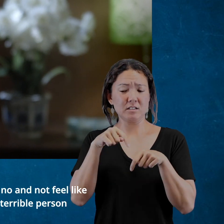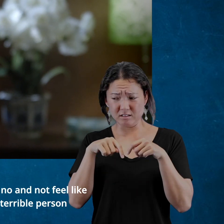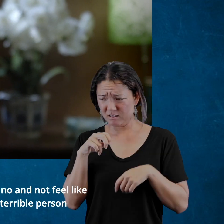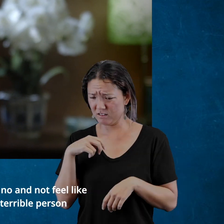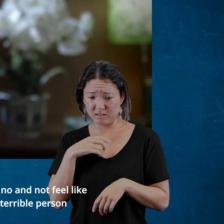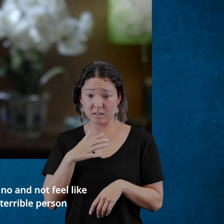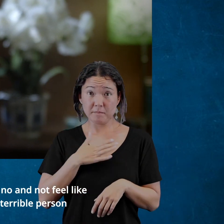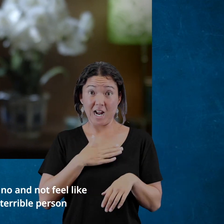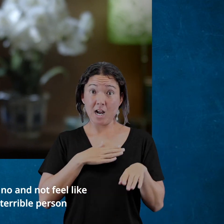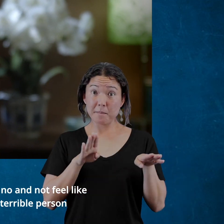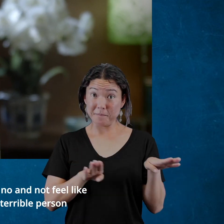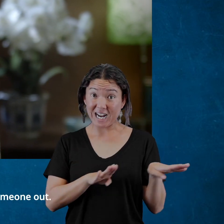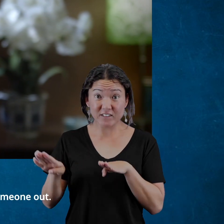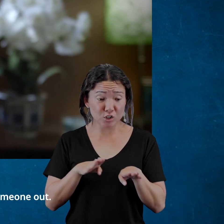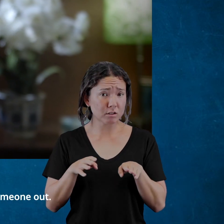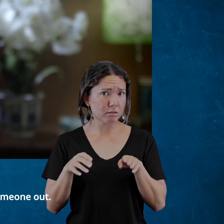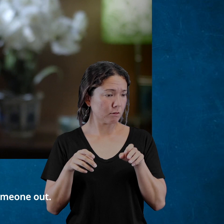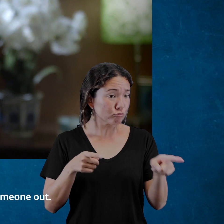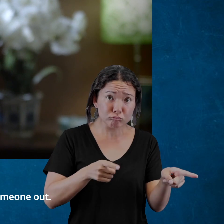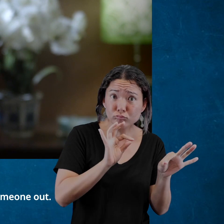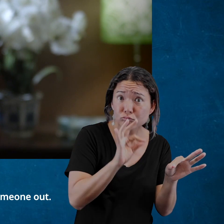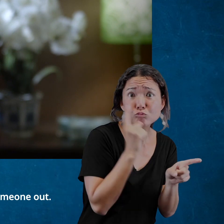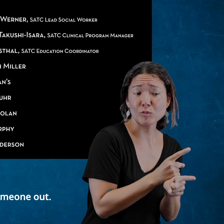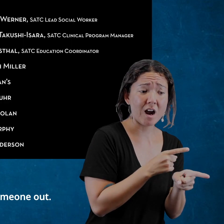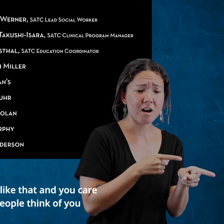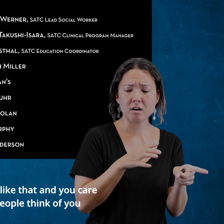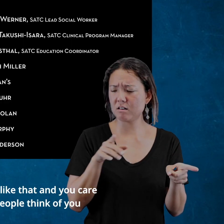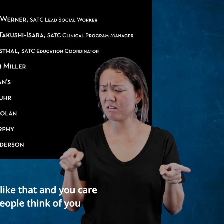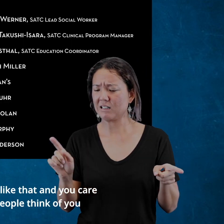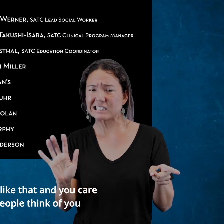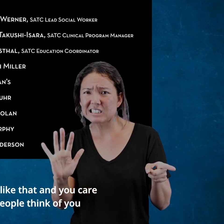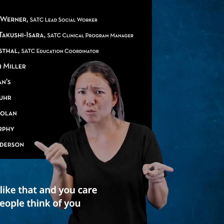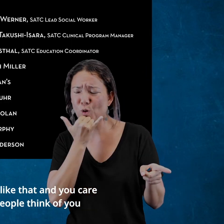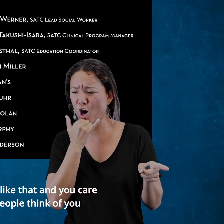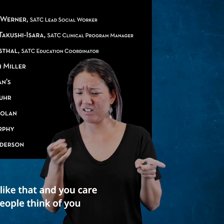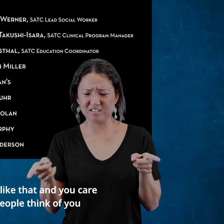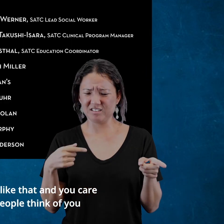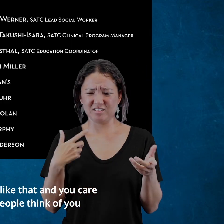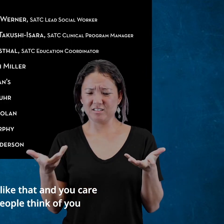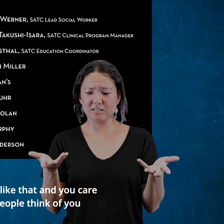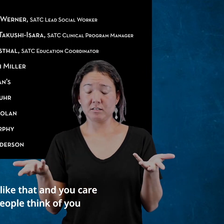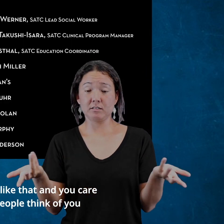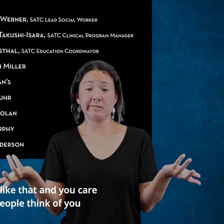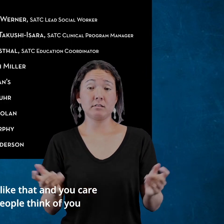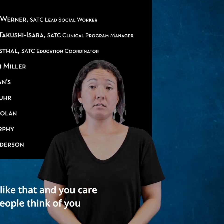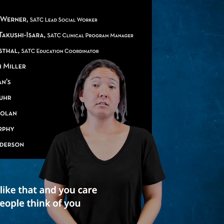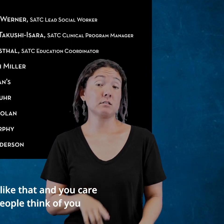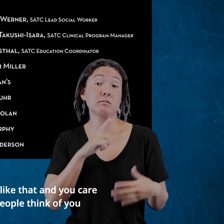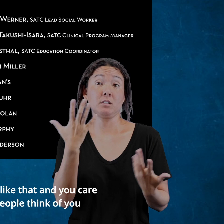and not feel like you're just being the terrible person shutting someone out. You start to see stuff like